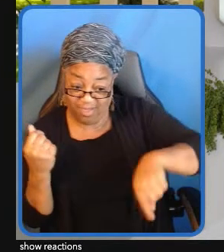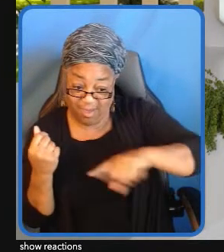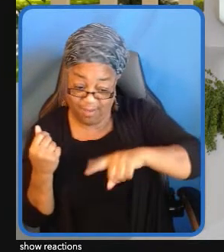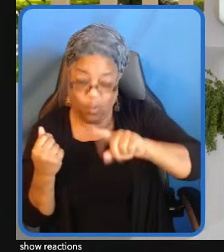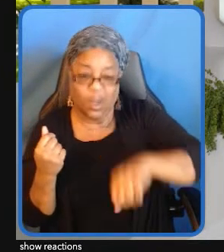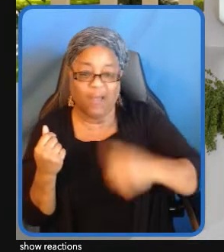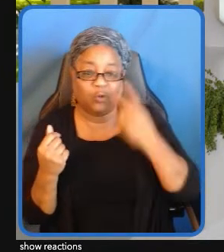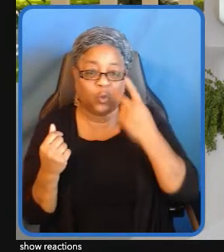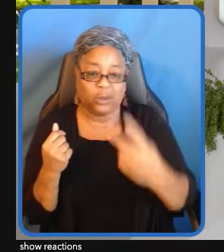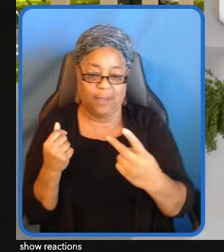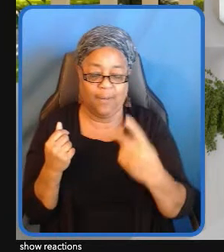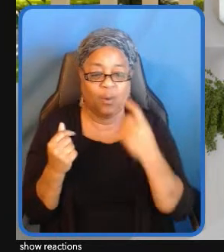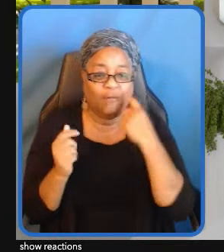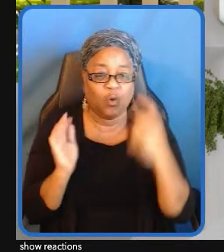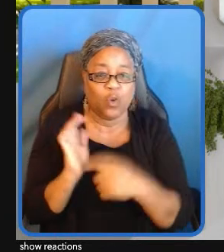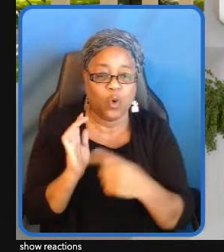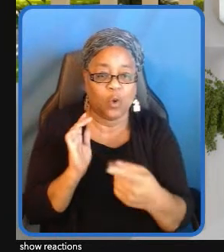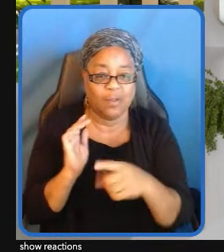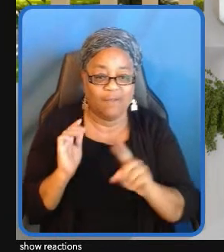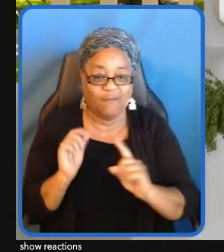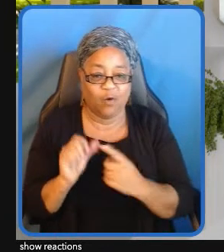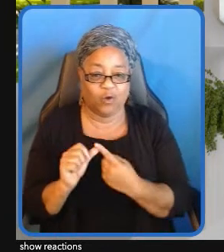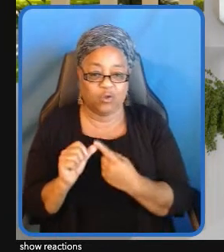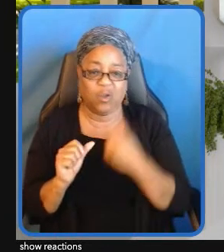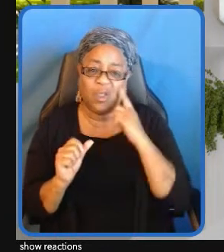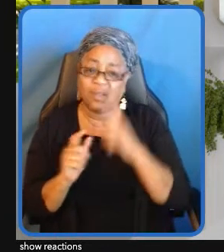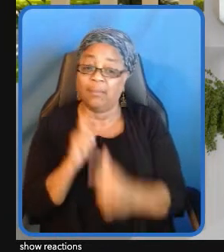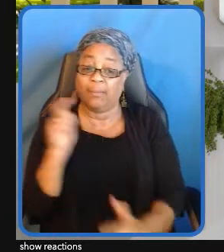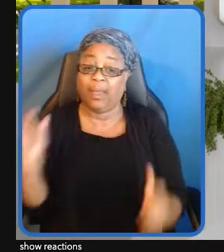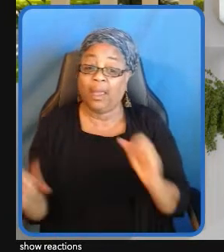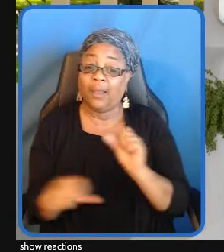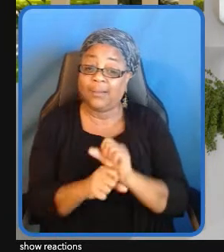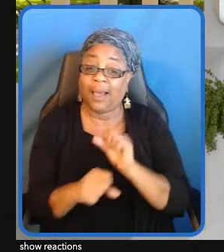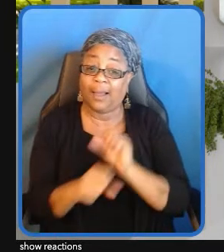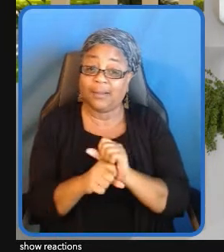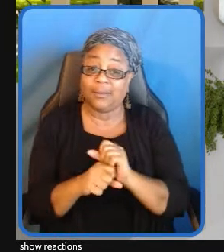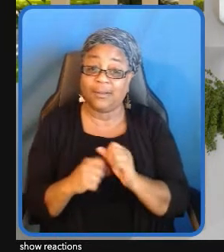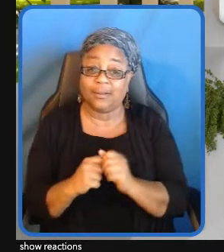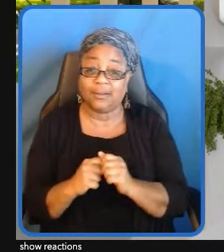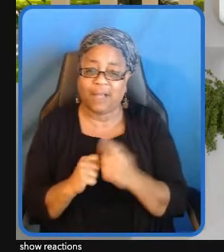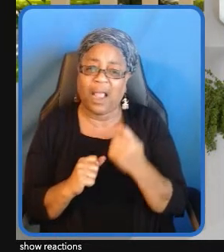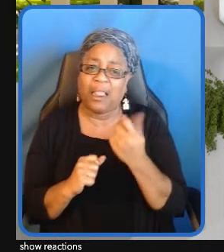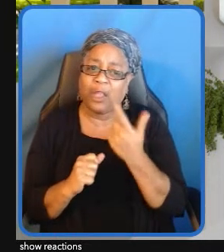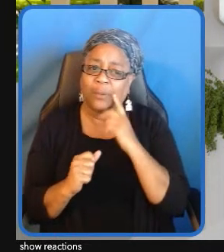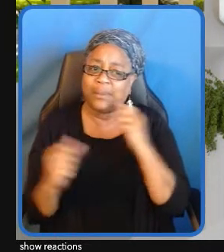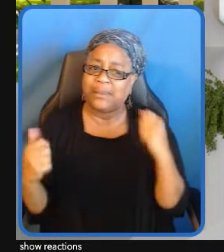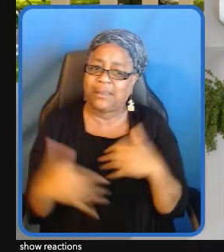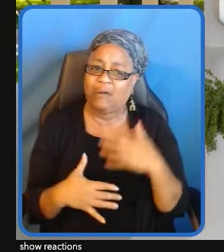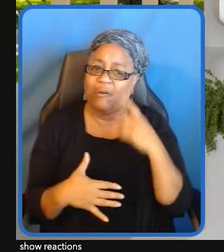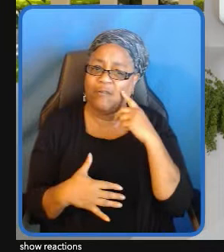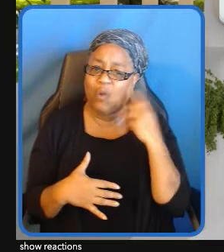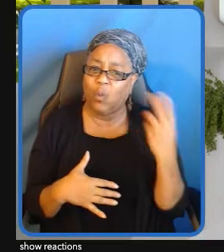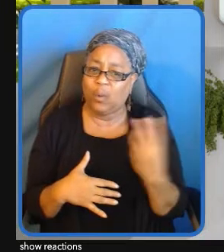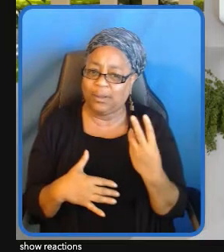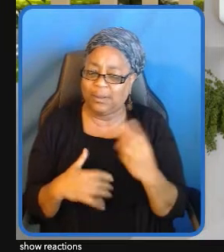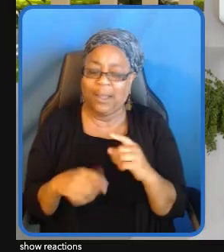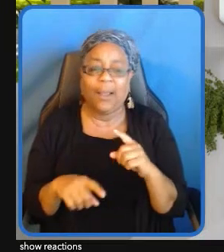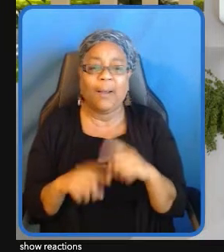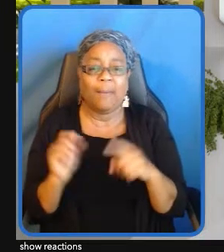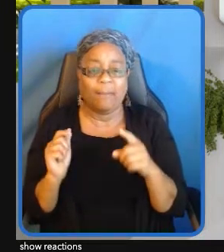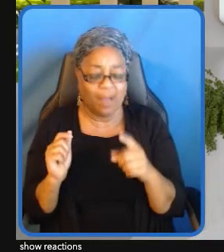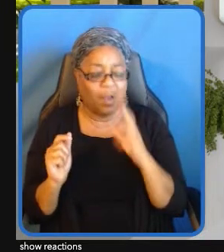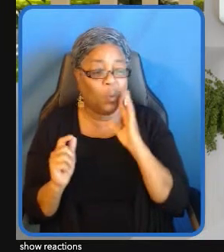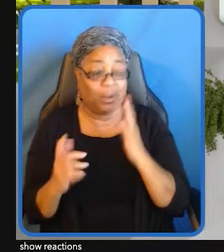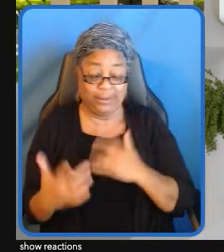first. So yeah, it's a big task. A little bit daunting for a Wednesday, but we're excited about the tools we're going to